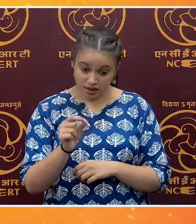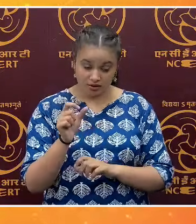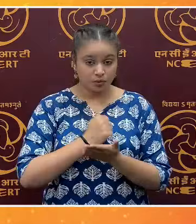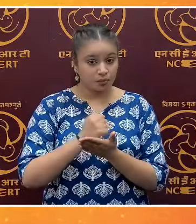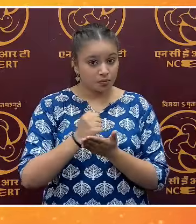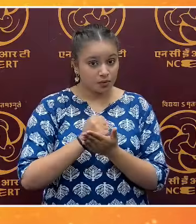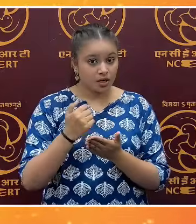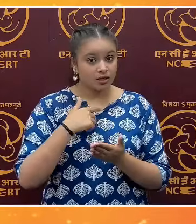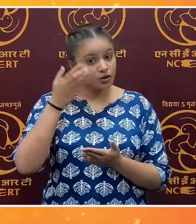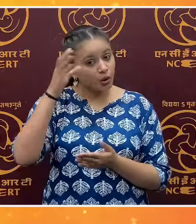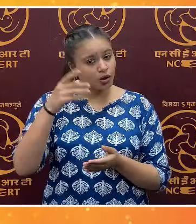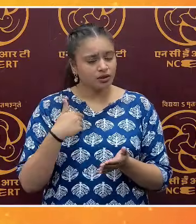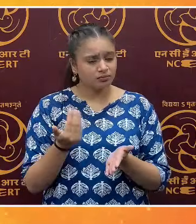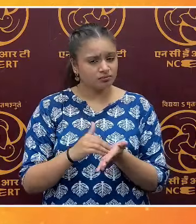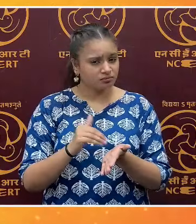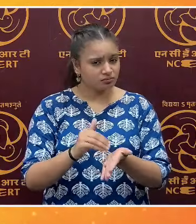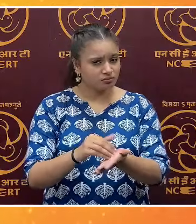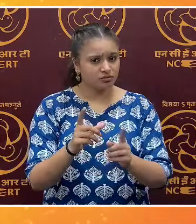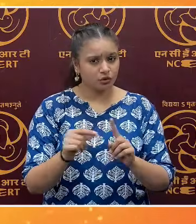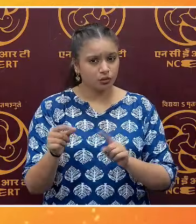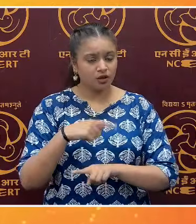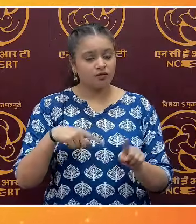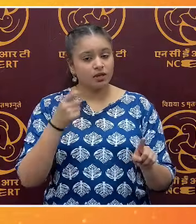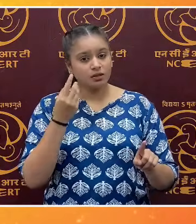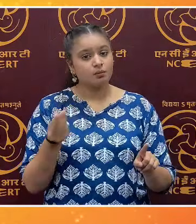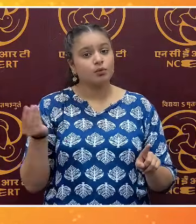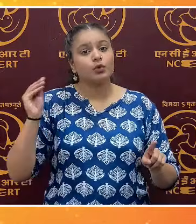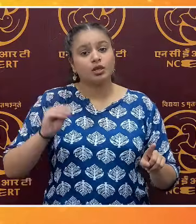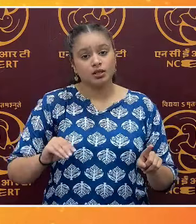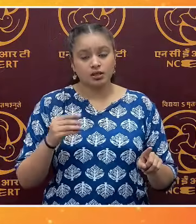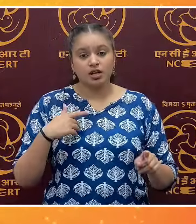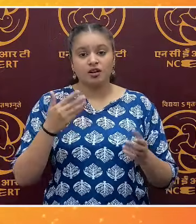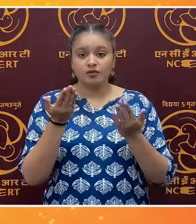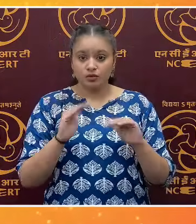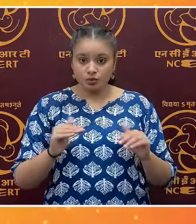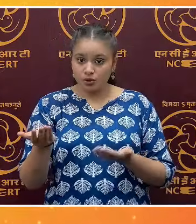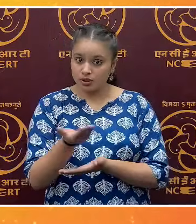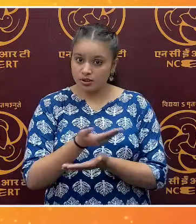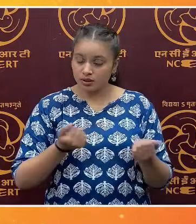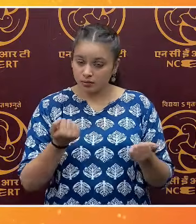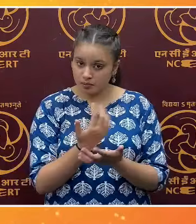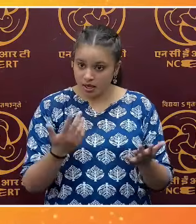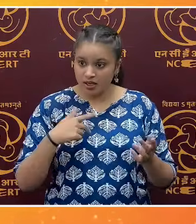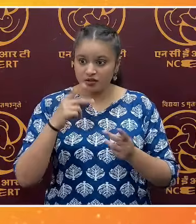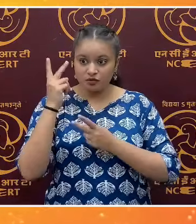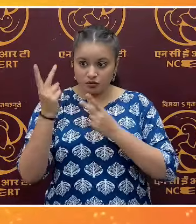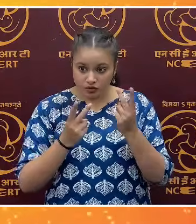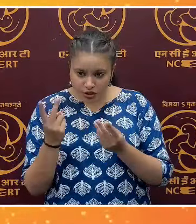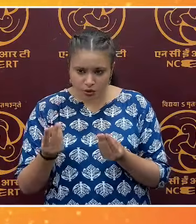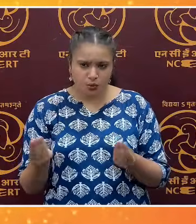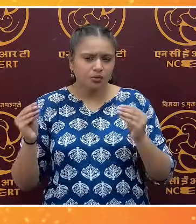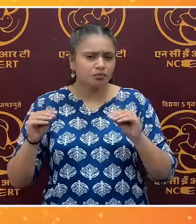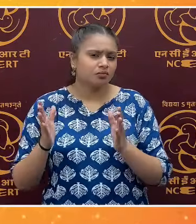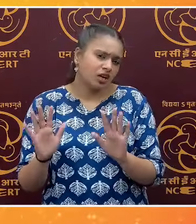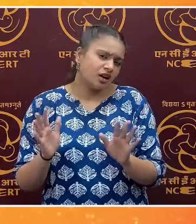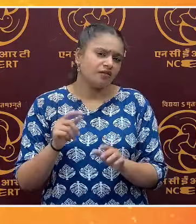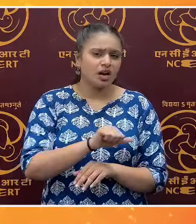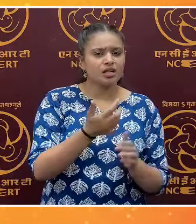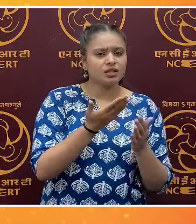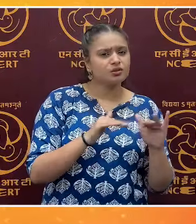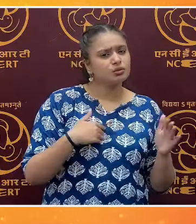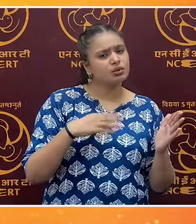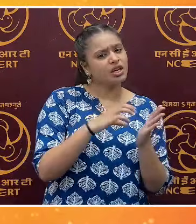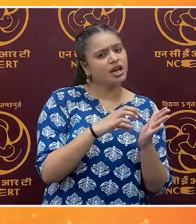the concept again and again in order to understand it better. There are learners who understand through visual medium better than there there are others who understand through